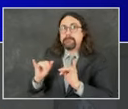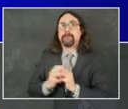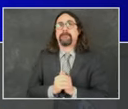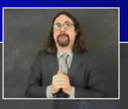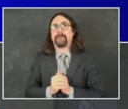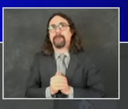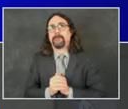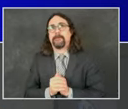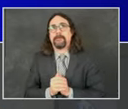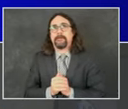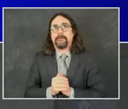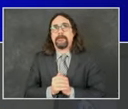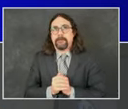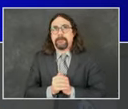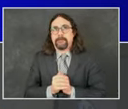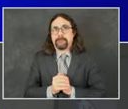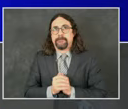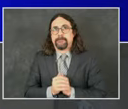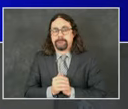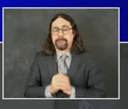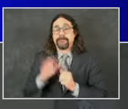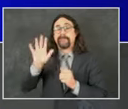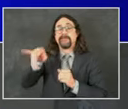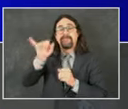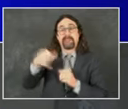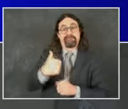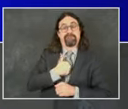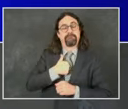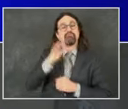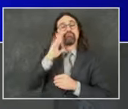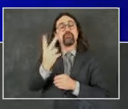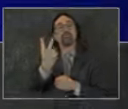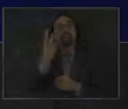those two samples provide enough information for the testing to be done.